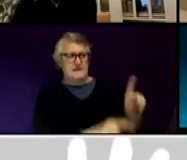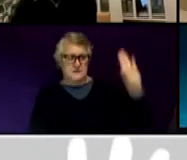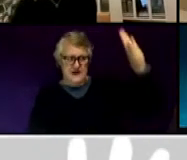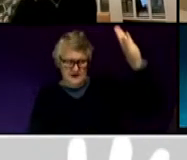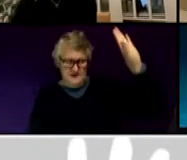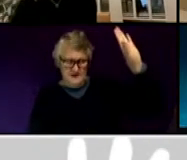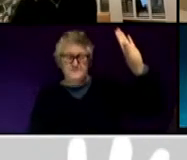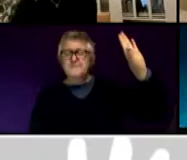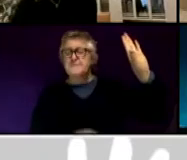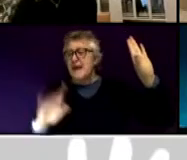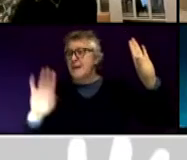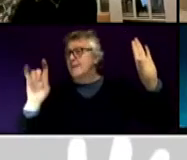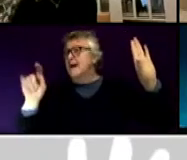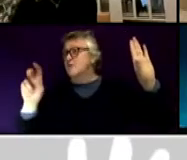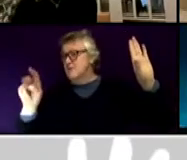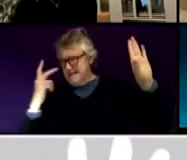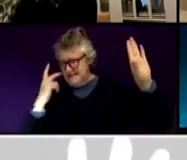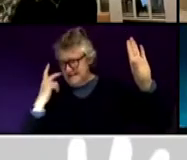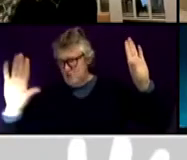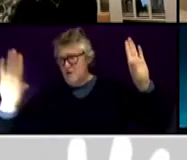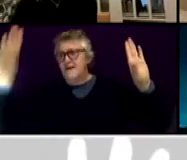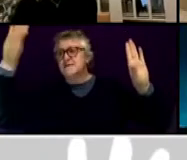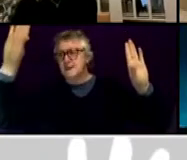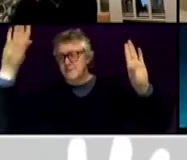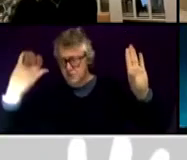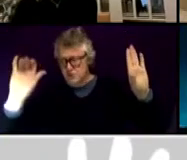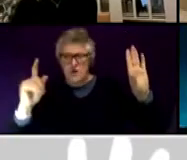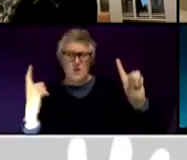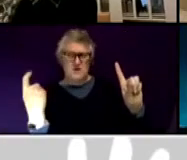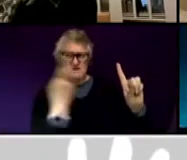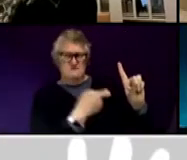Jared an opportunity to answer,